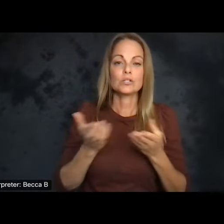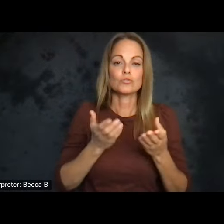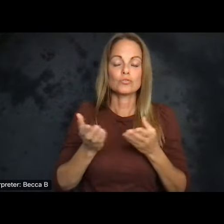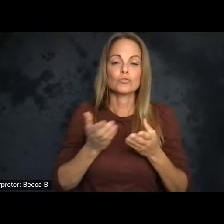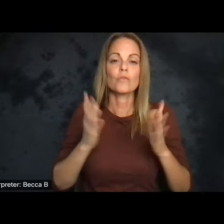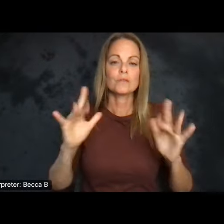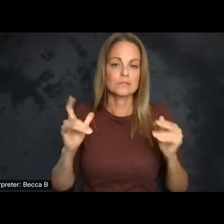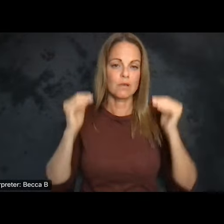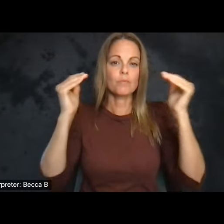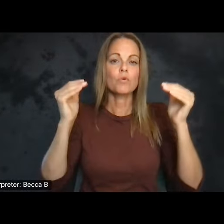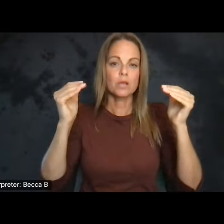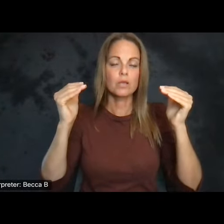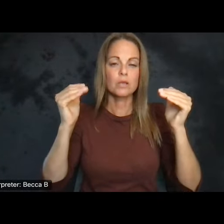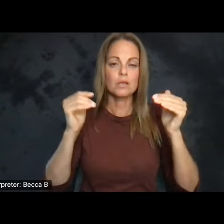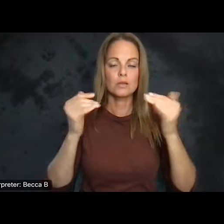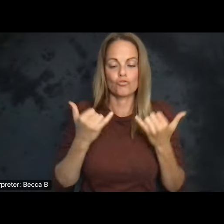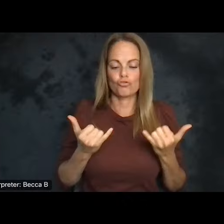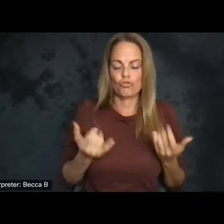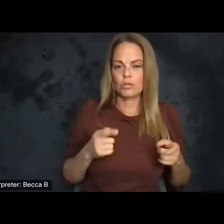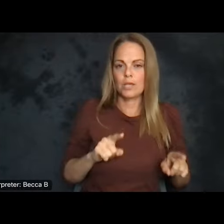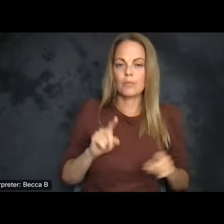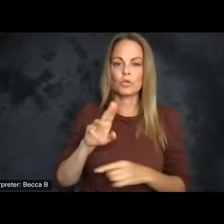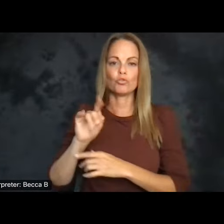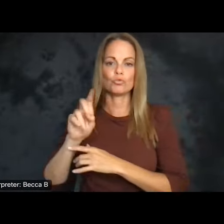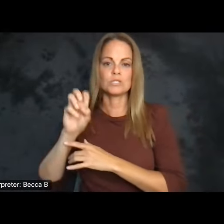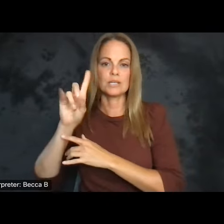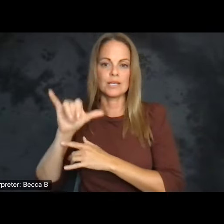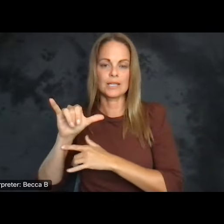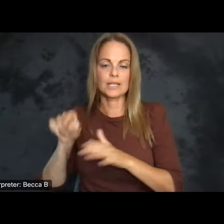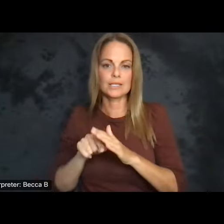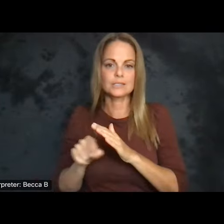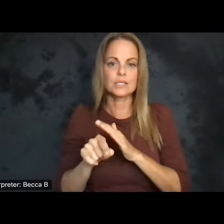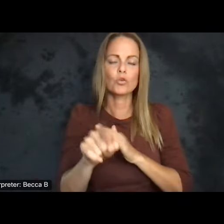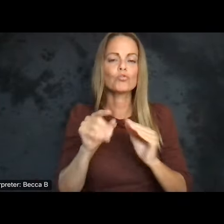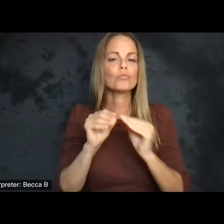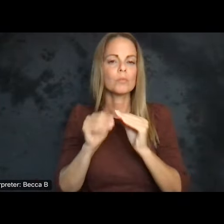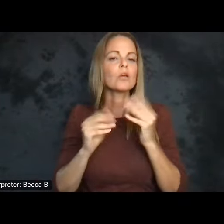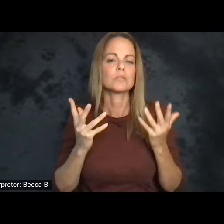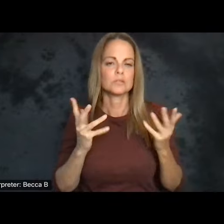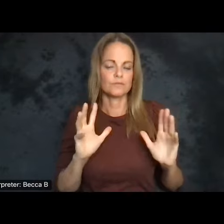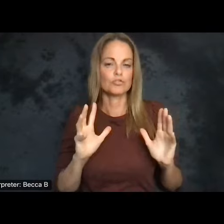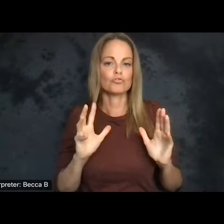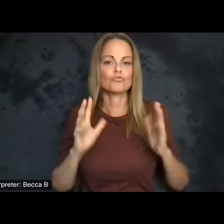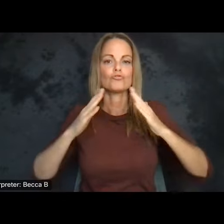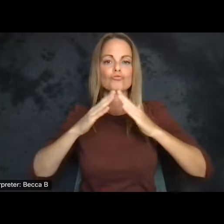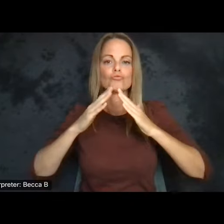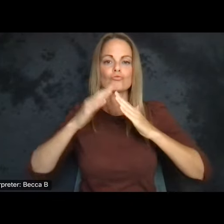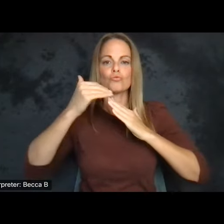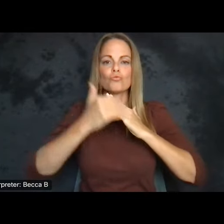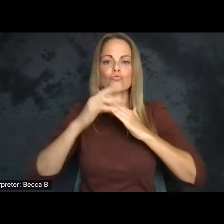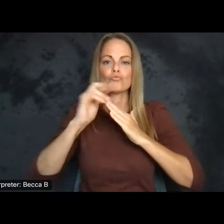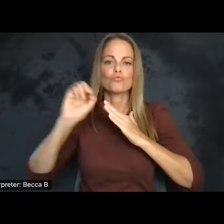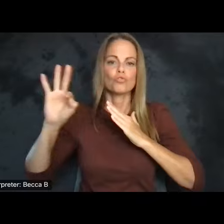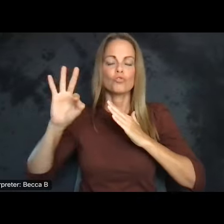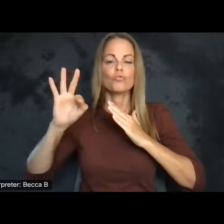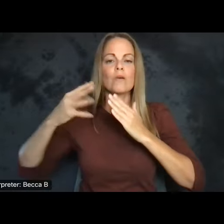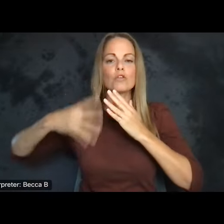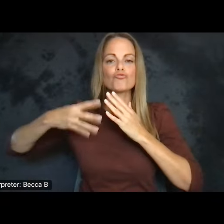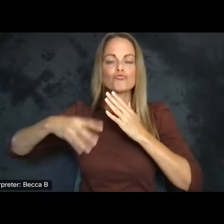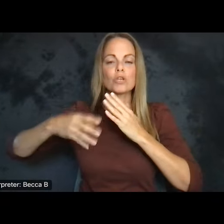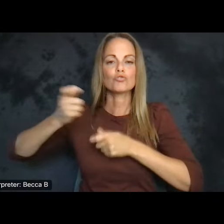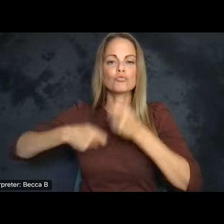underway, utility tunnel repairs, which was completed, and then roof and drainage replacement, which will be underway.